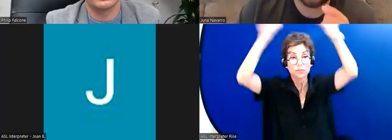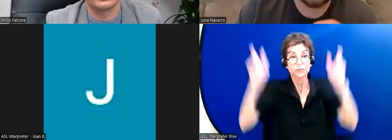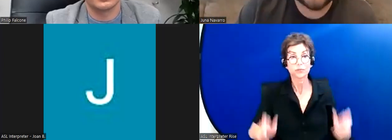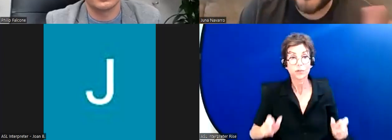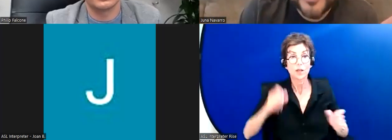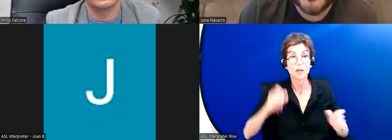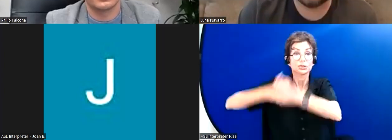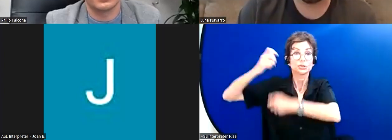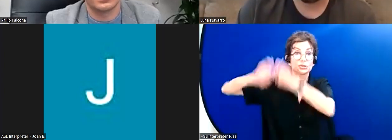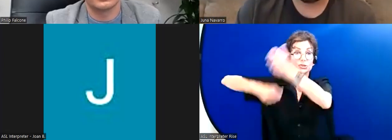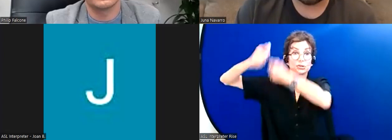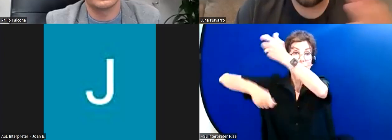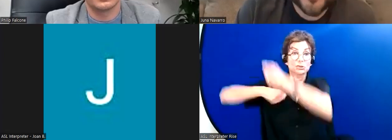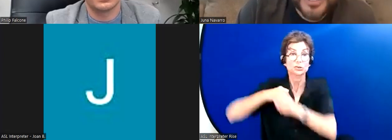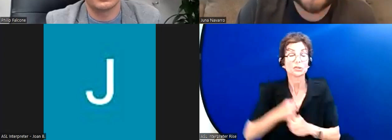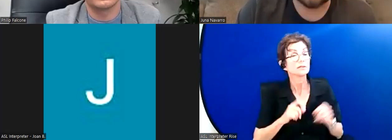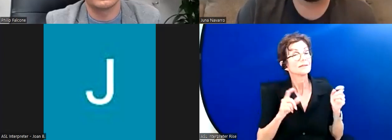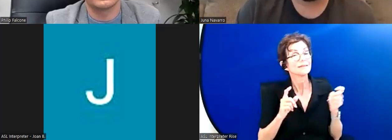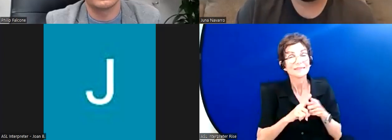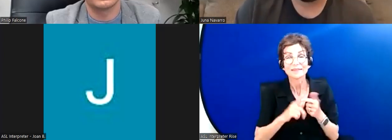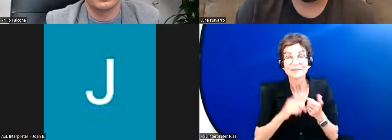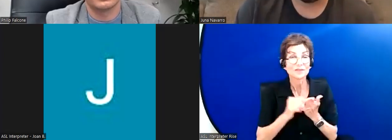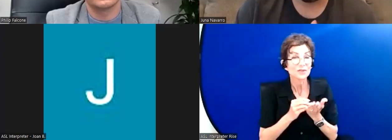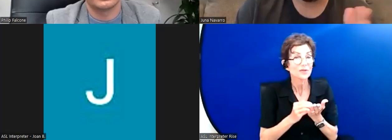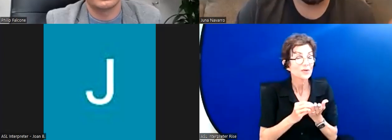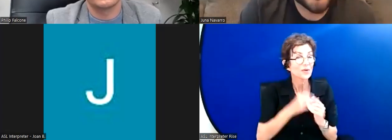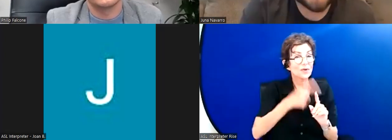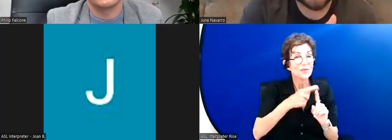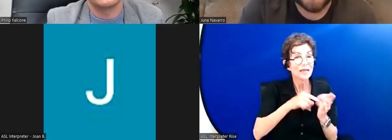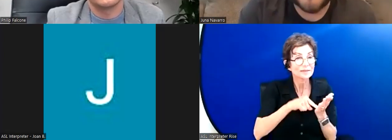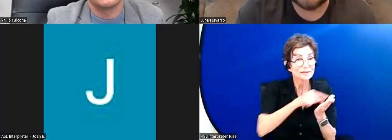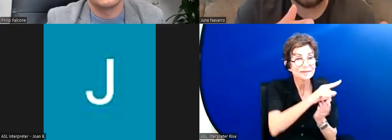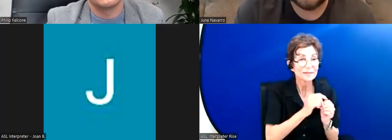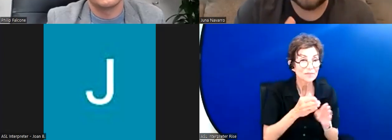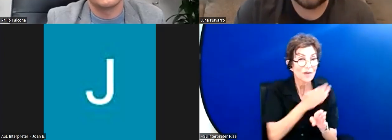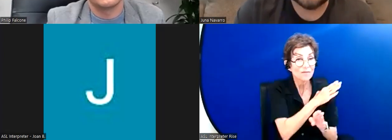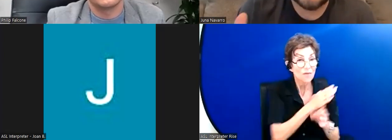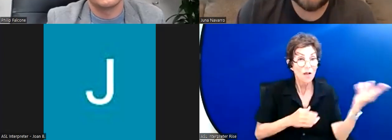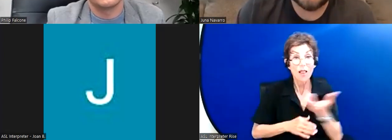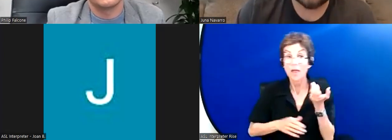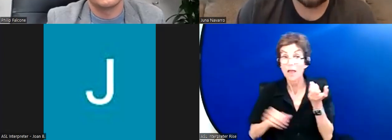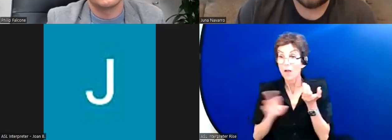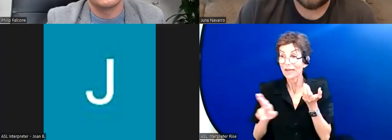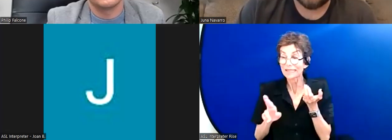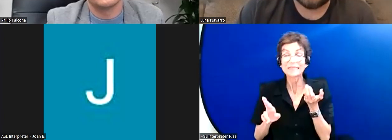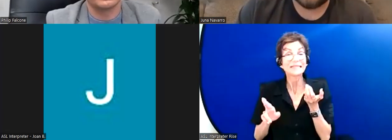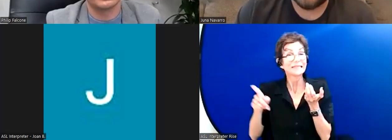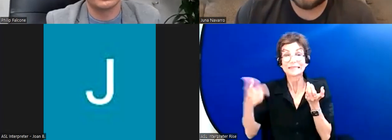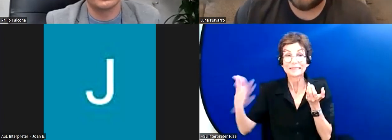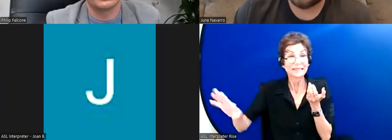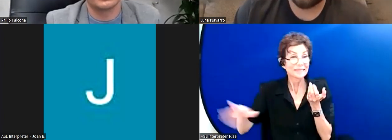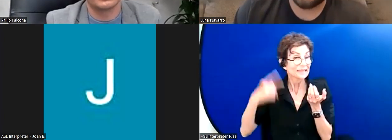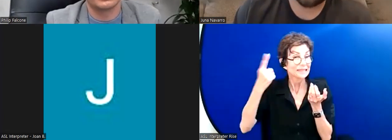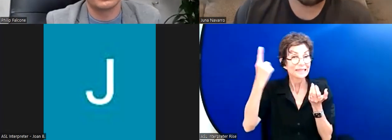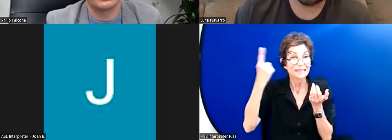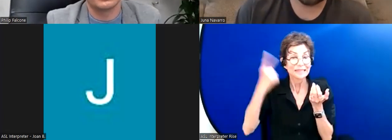before and expecting they're going to give you a yes, then that's poor practice, right? So just make sure you're organized when it comes to a timeline, and then give